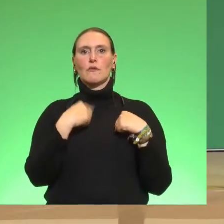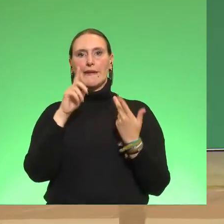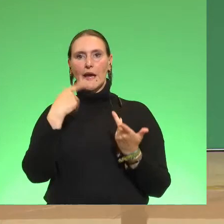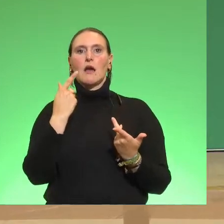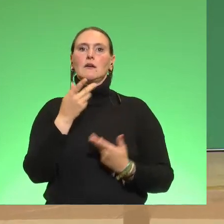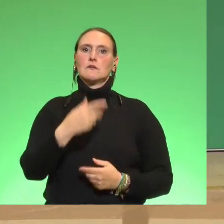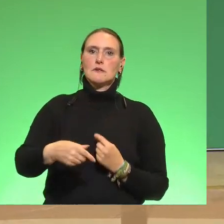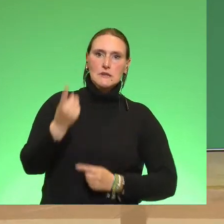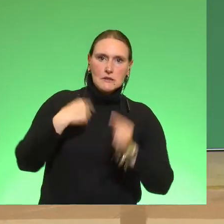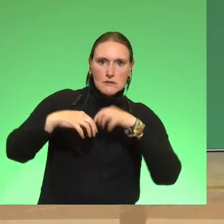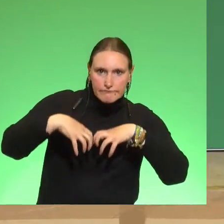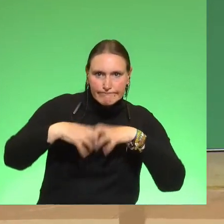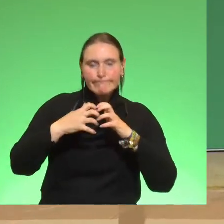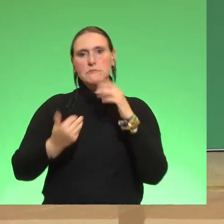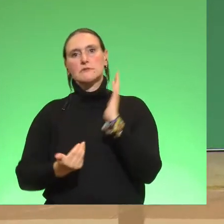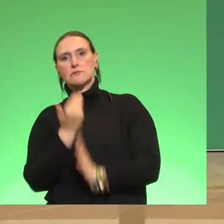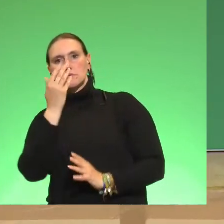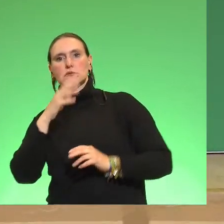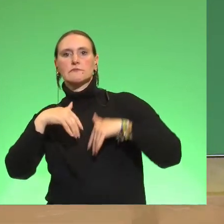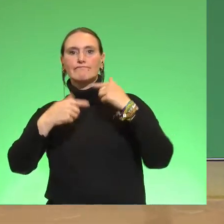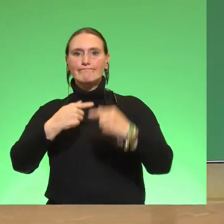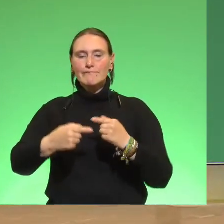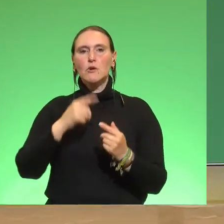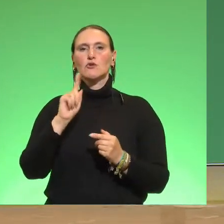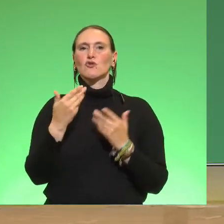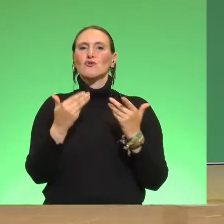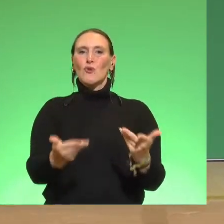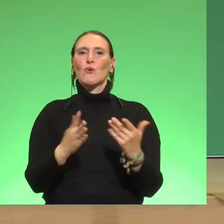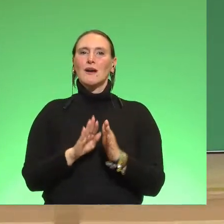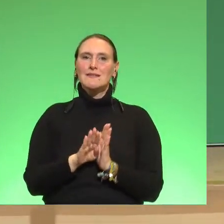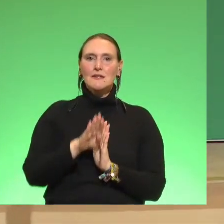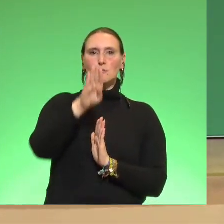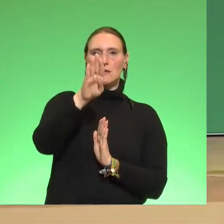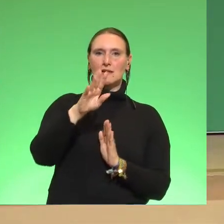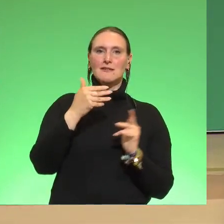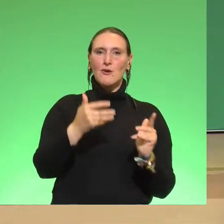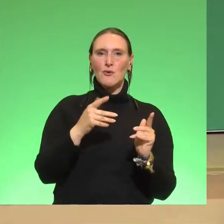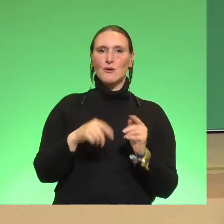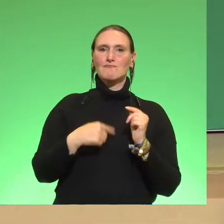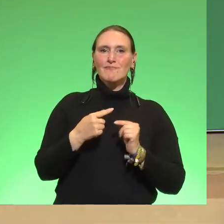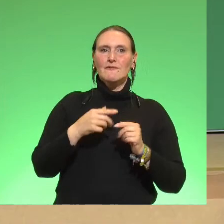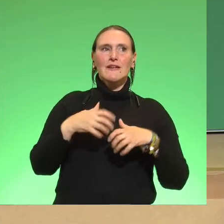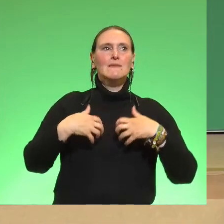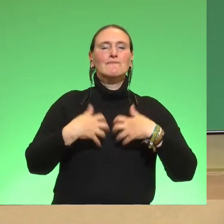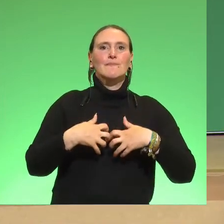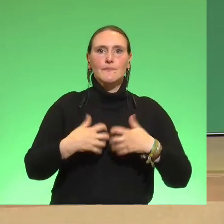what Oliver Marchar calls the documenta hegemony machines.